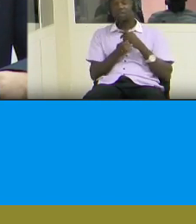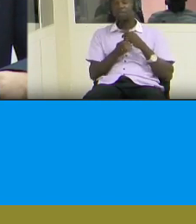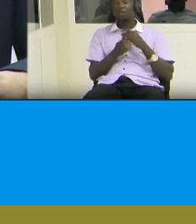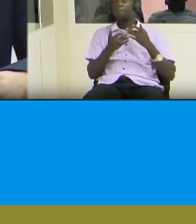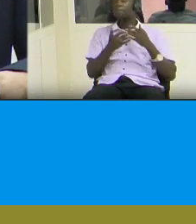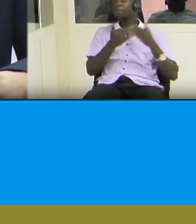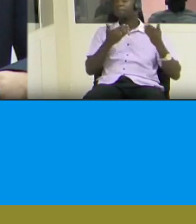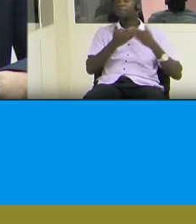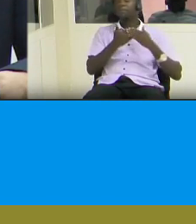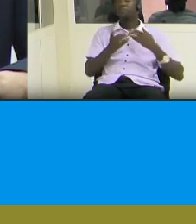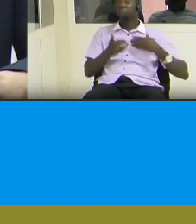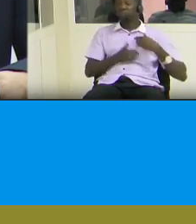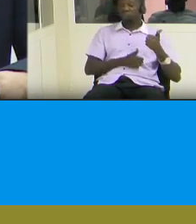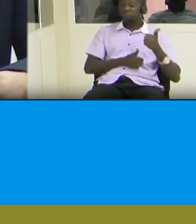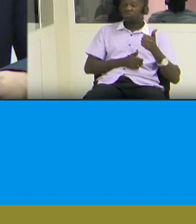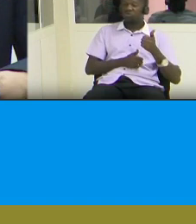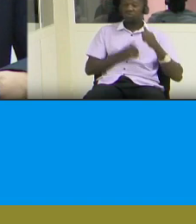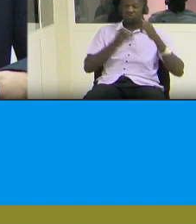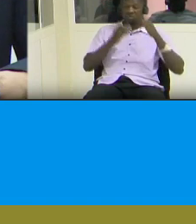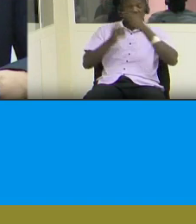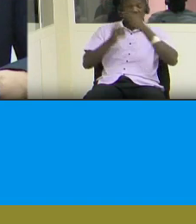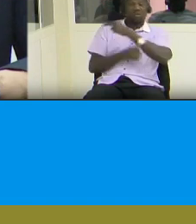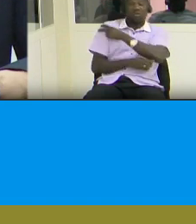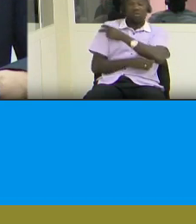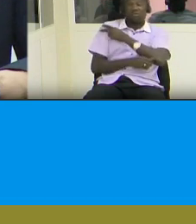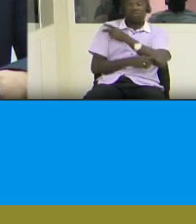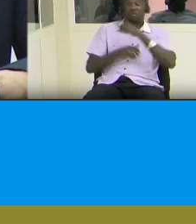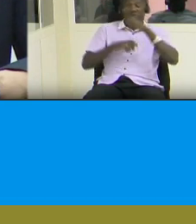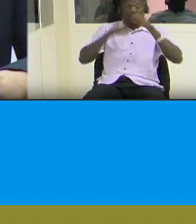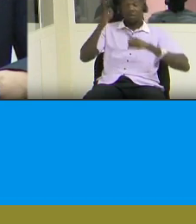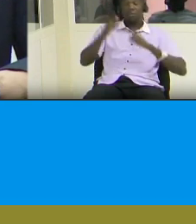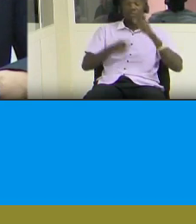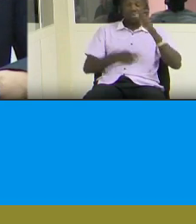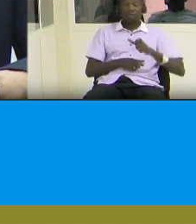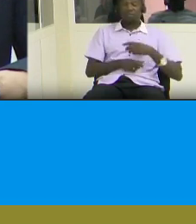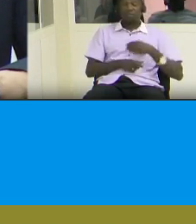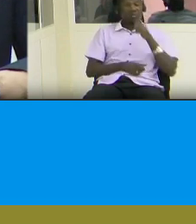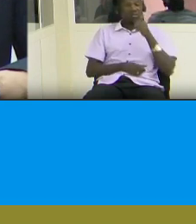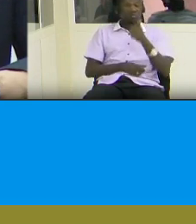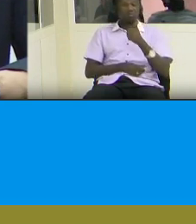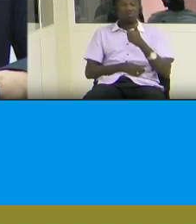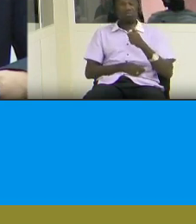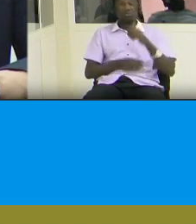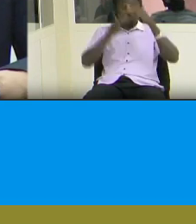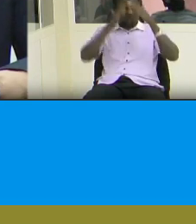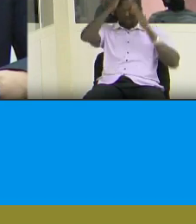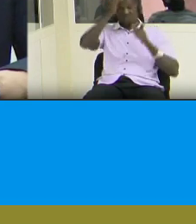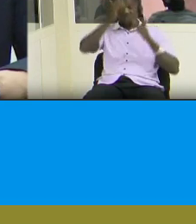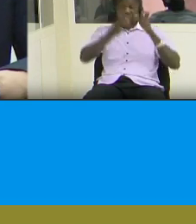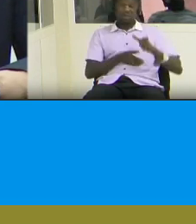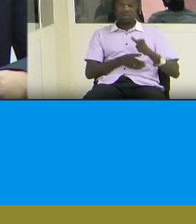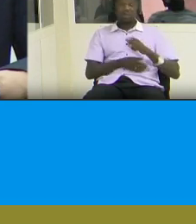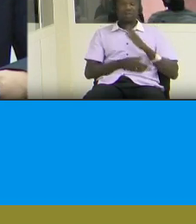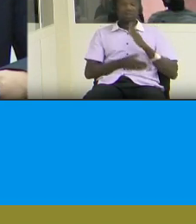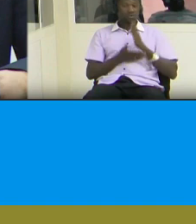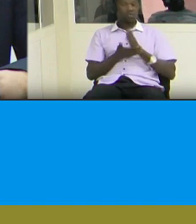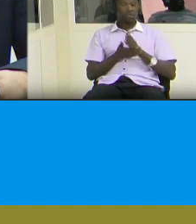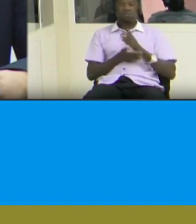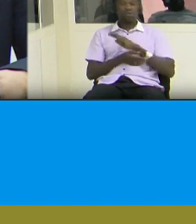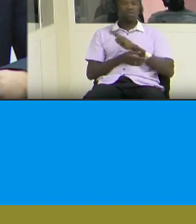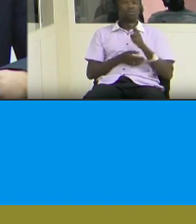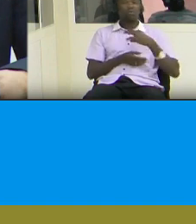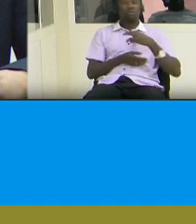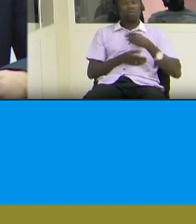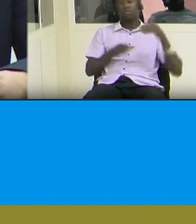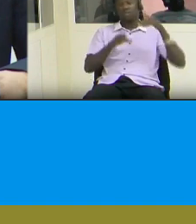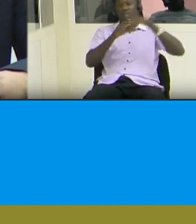disciplined officers very good officers and soldiers that perhaps would not would not engage in this in this kind